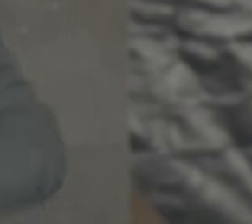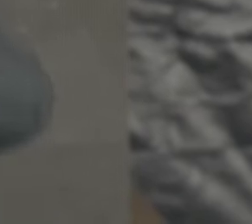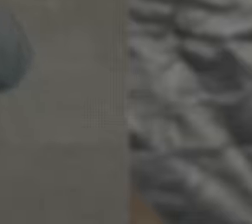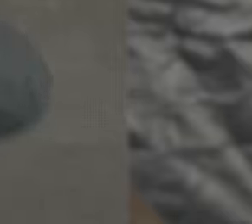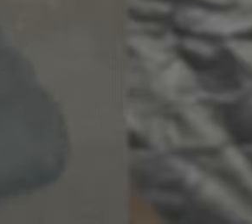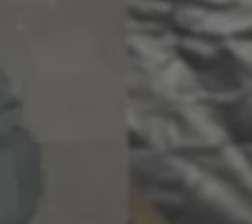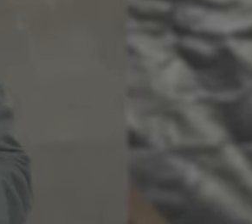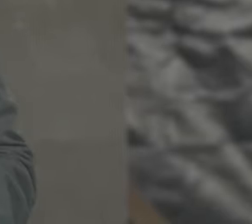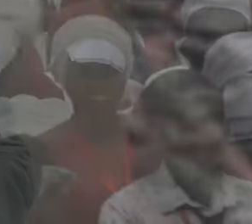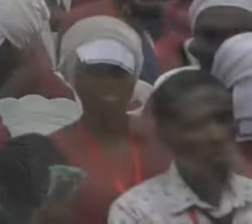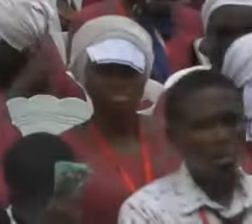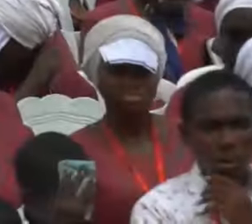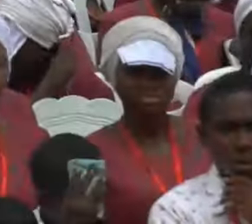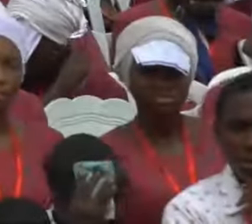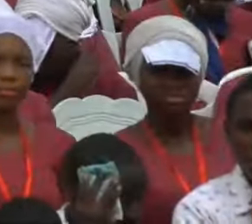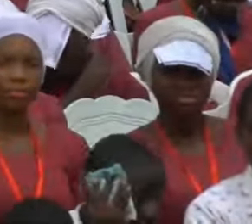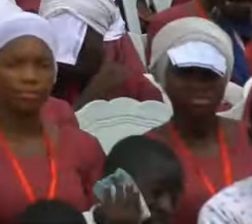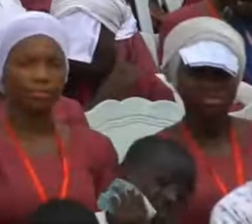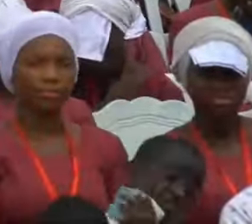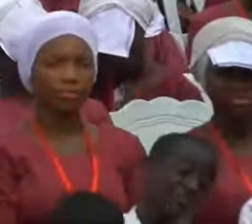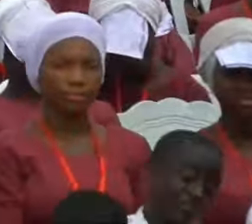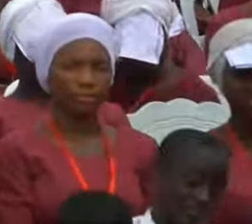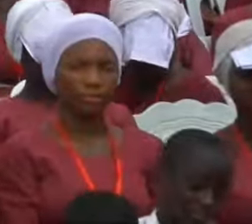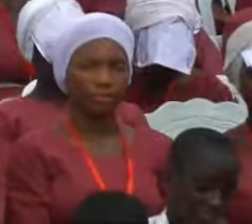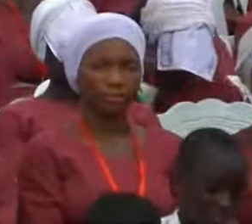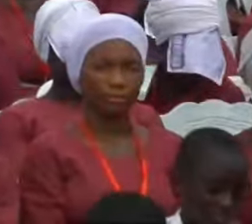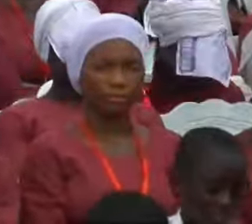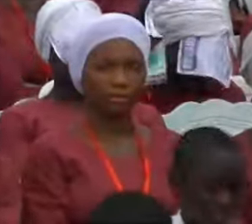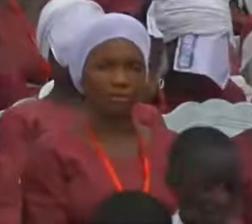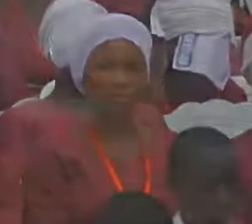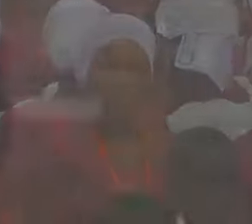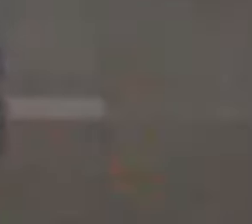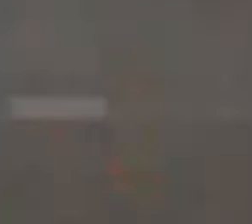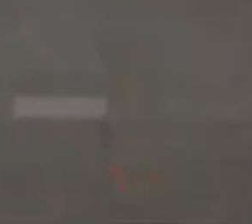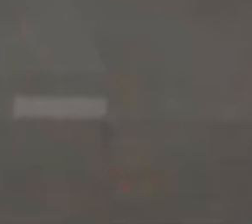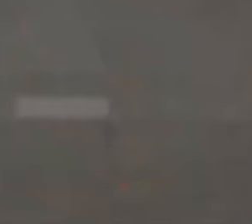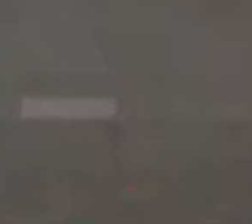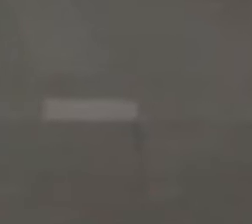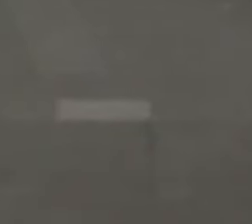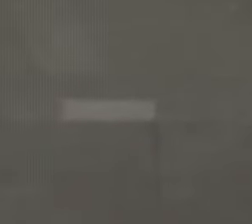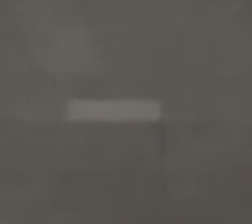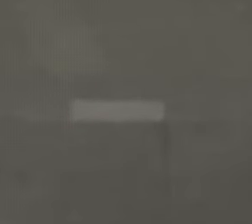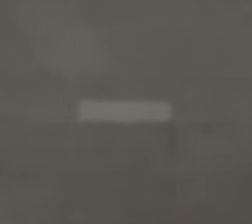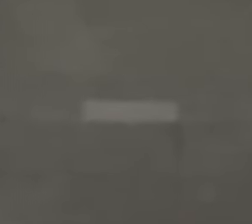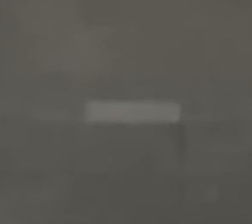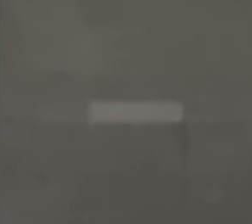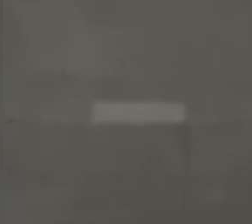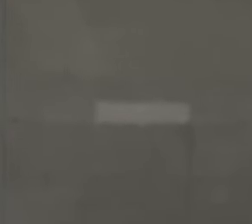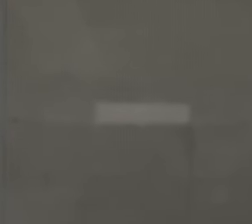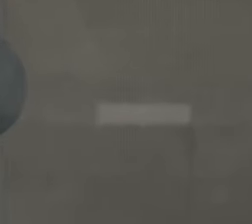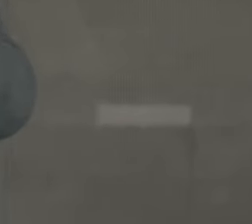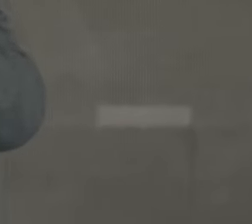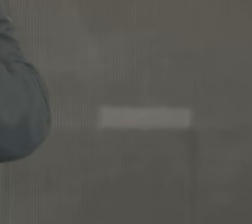prayer for you. Look at verse 8. In verse 8, and the Lord said unto